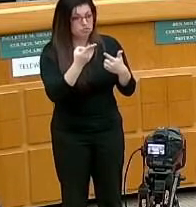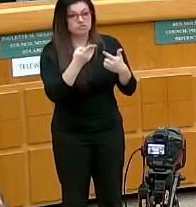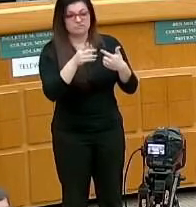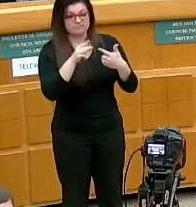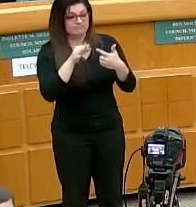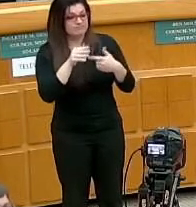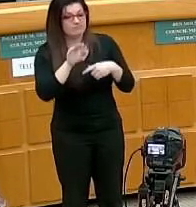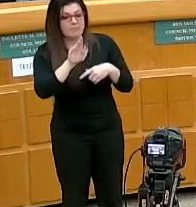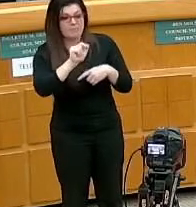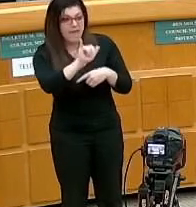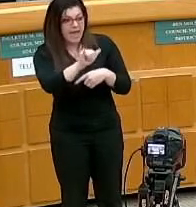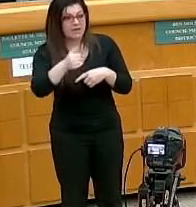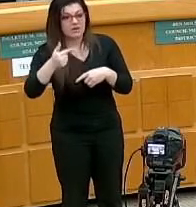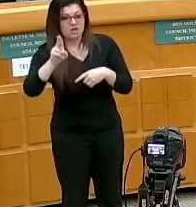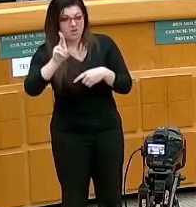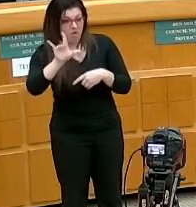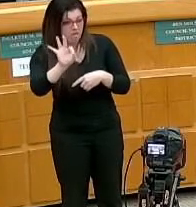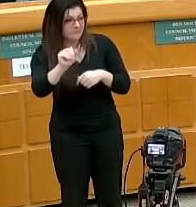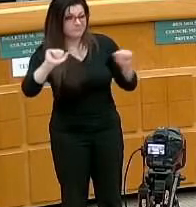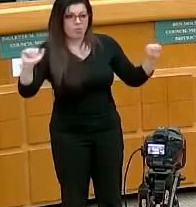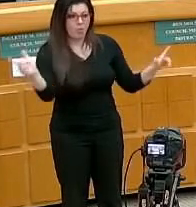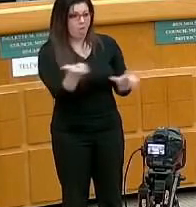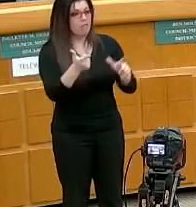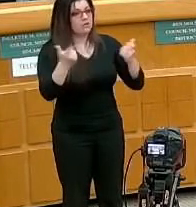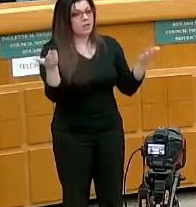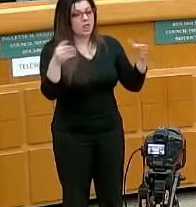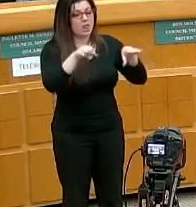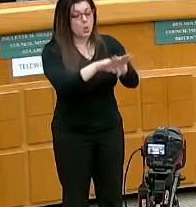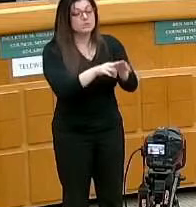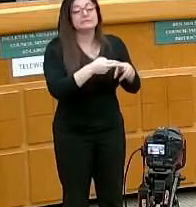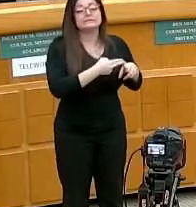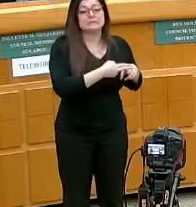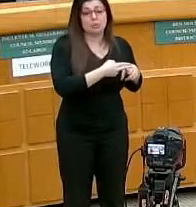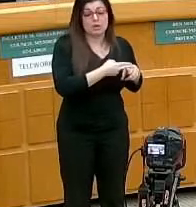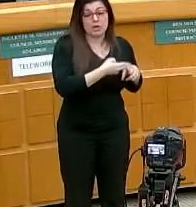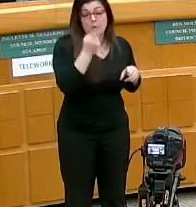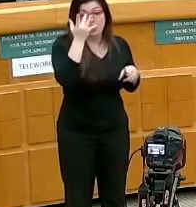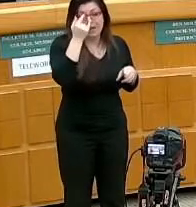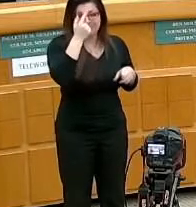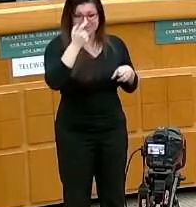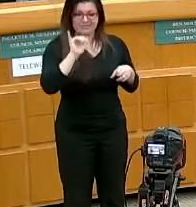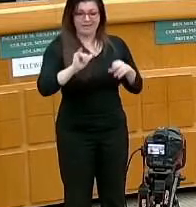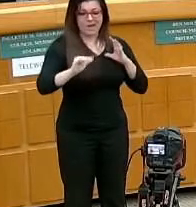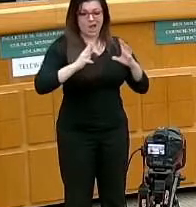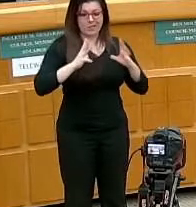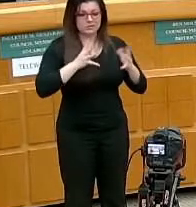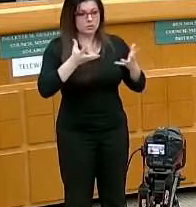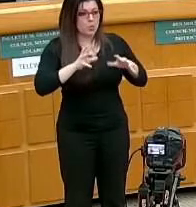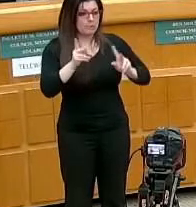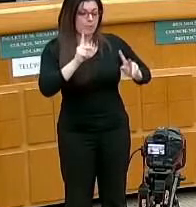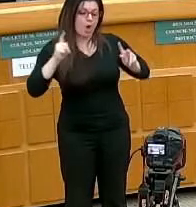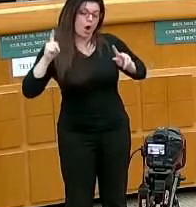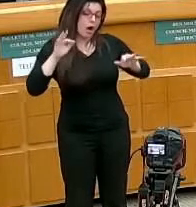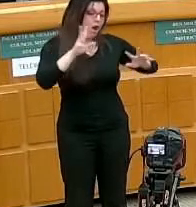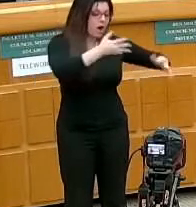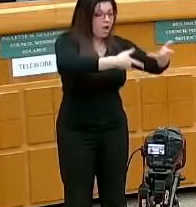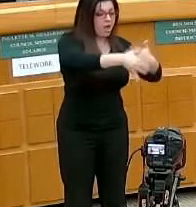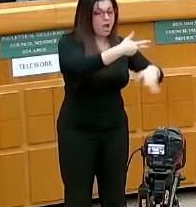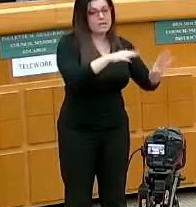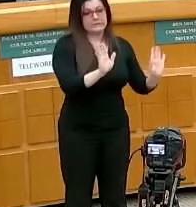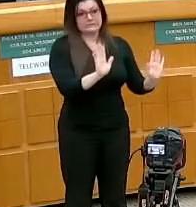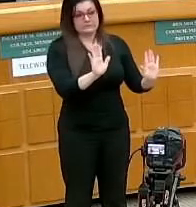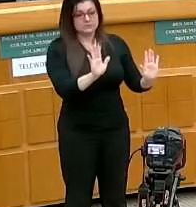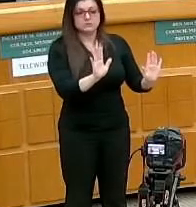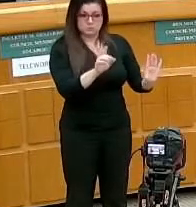our Gulf beaches. And it was to discourage social gathering, right? We still have to be mindful of staying at home,